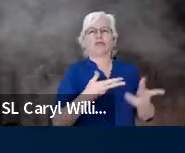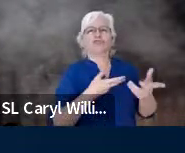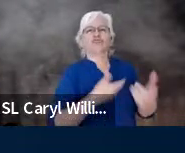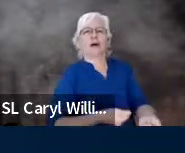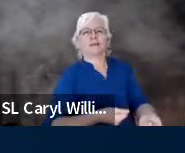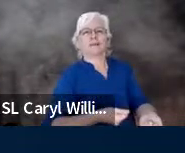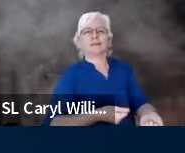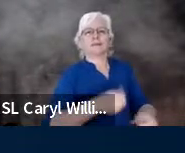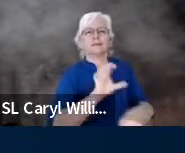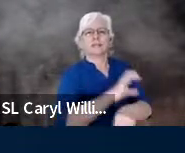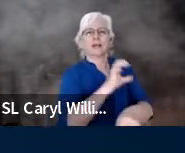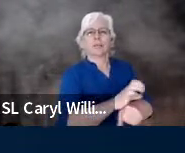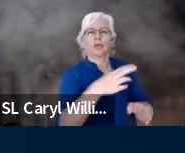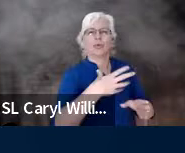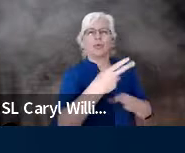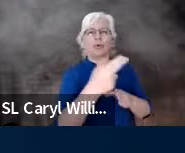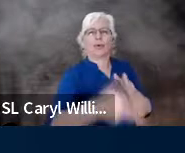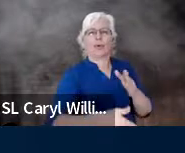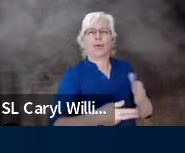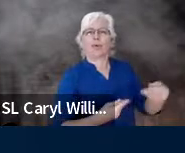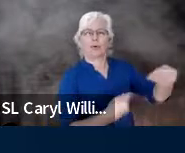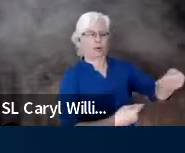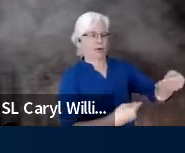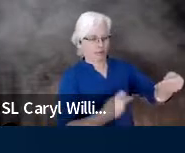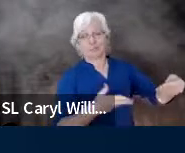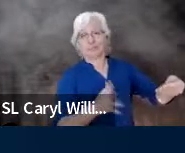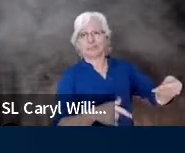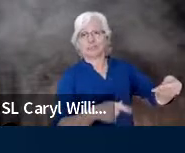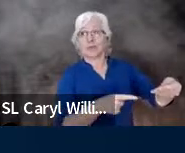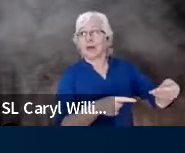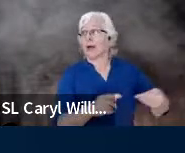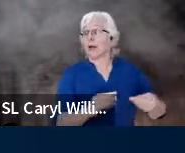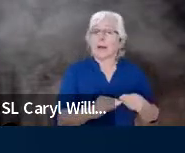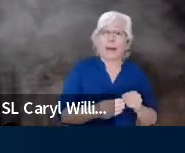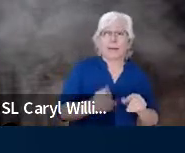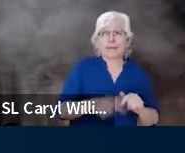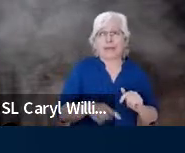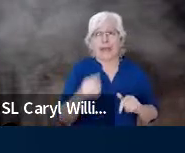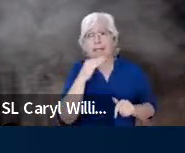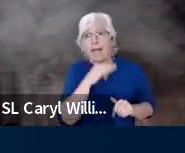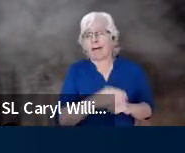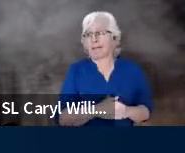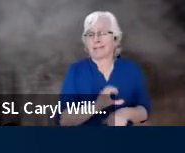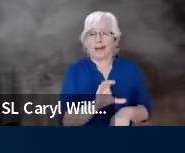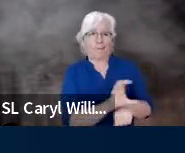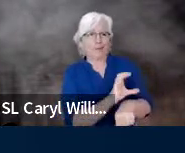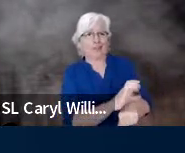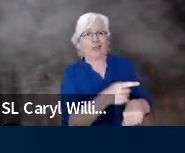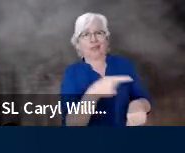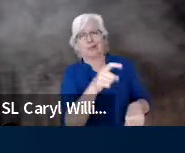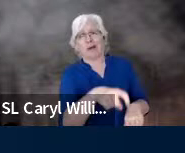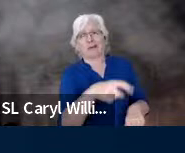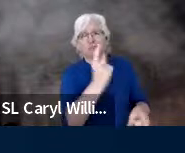says. Sort of the idea of, well, the numbers can't lie or the machine must be right. And that sort of sheen